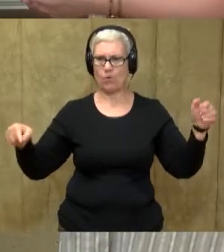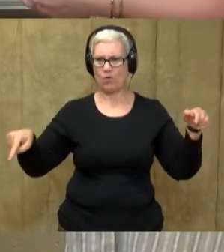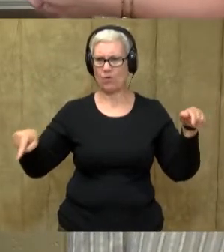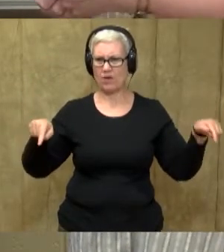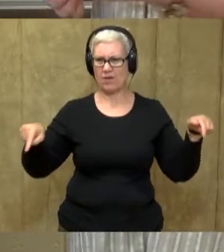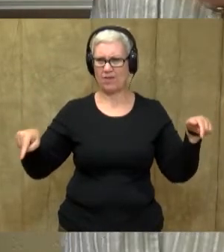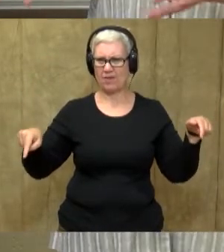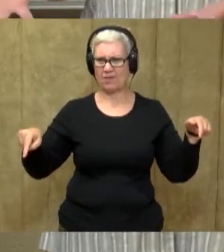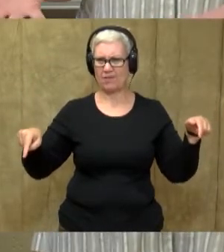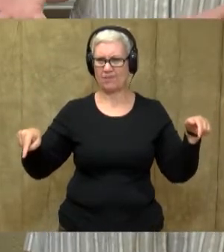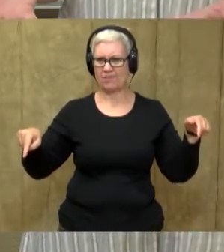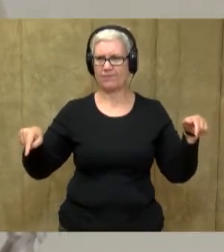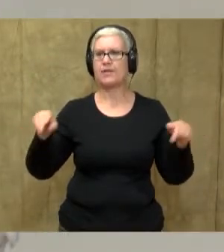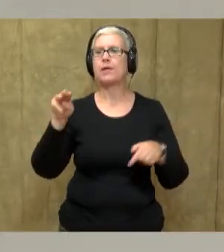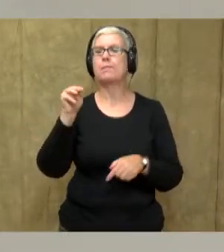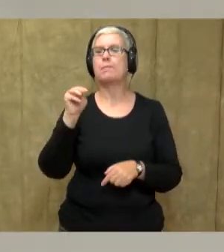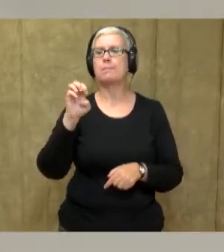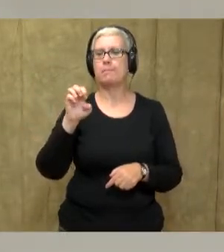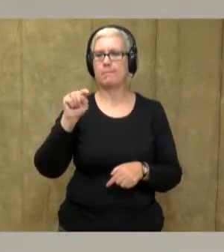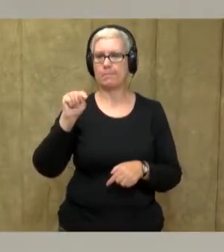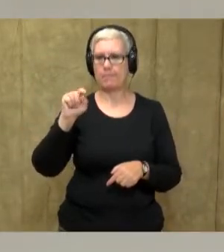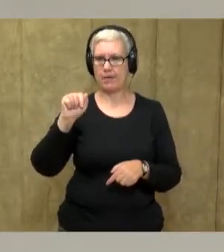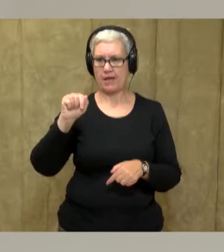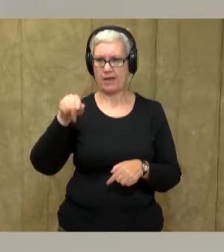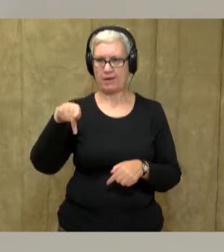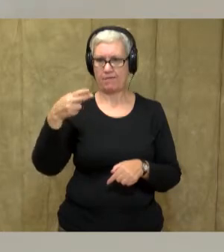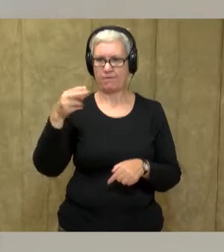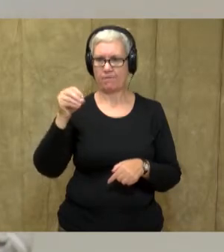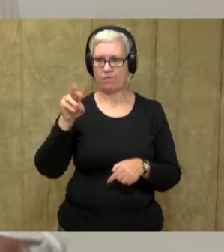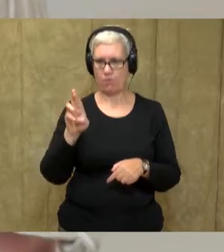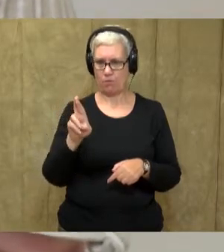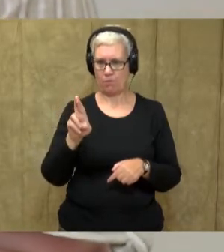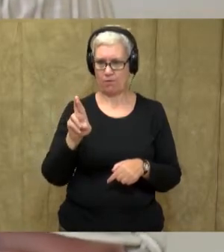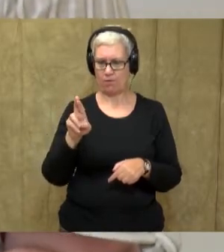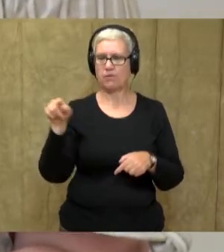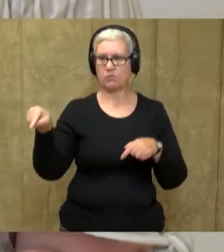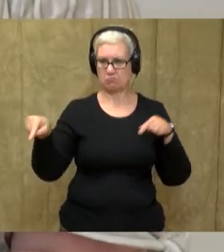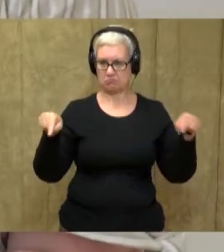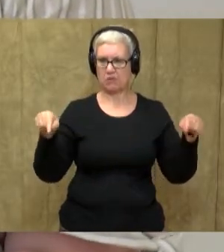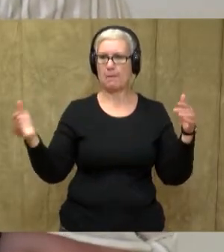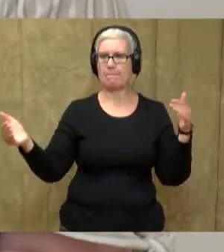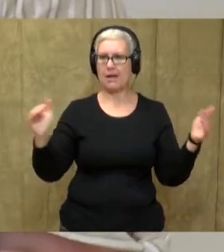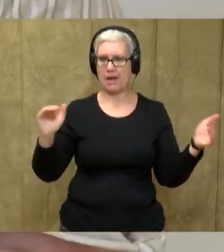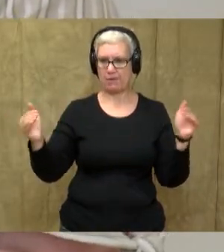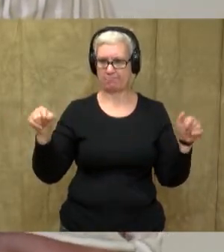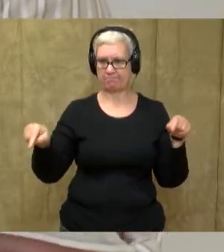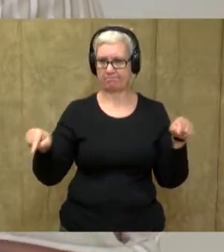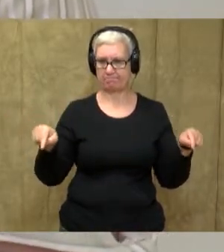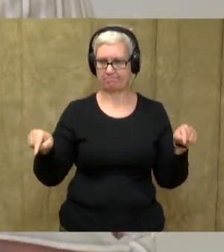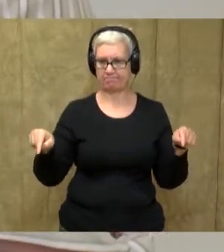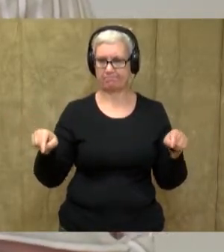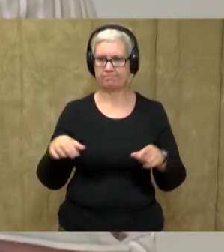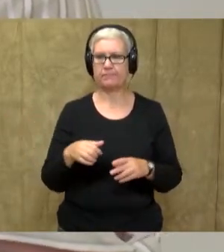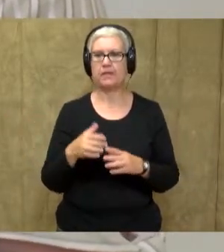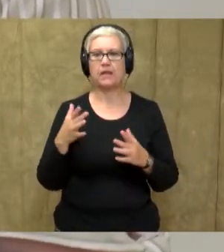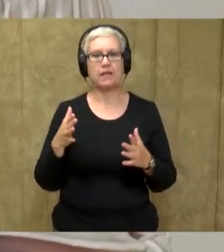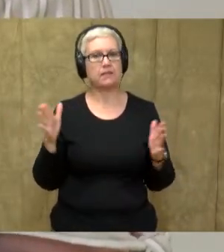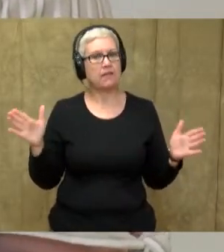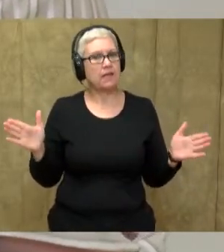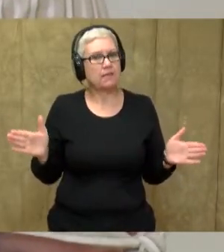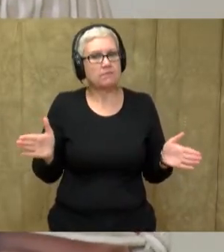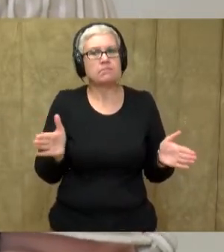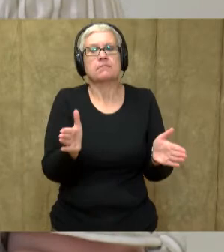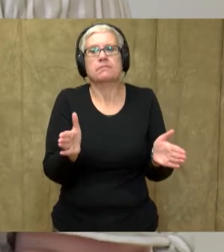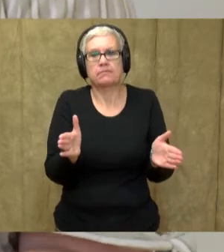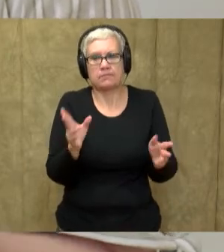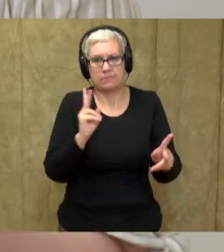as. We call that a metaphor, right? So he uses this metaphor here. And remember, he's inspiring people. So